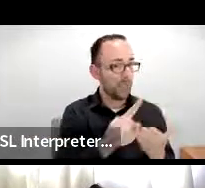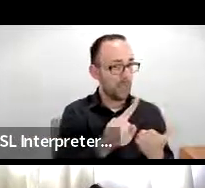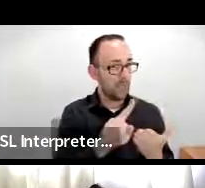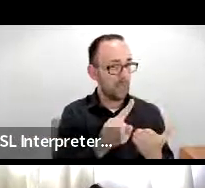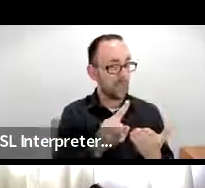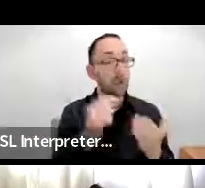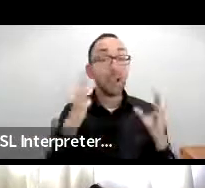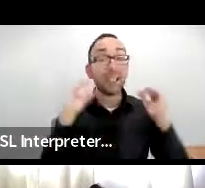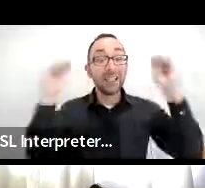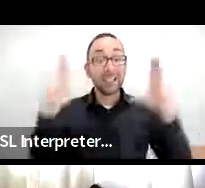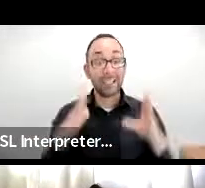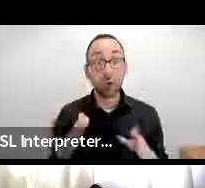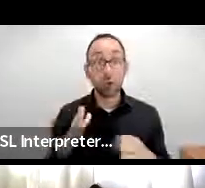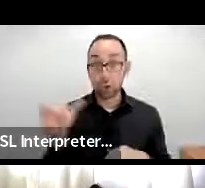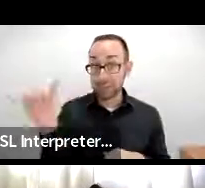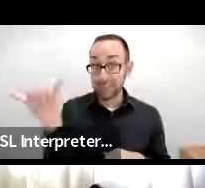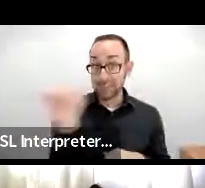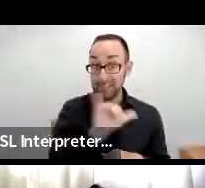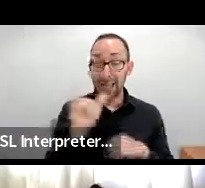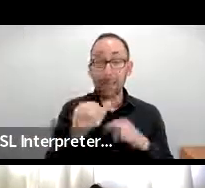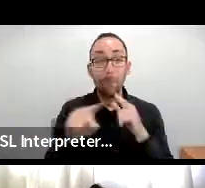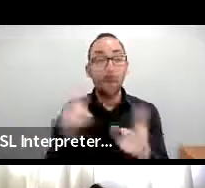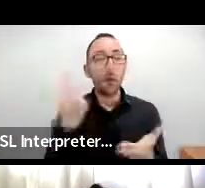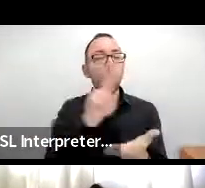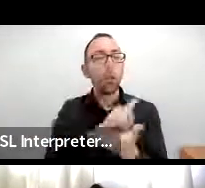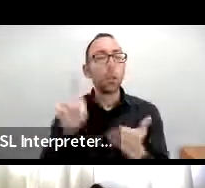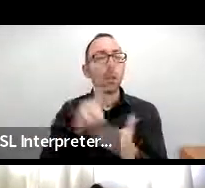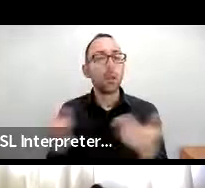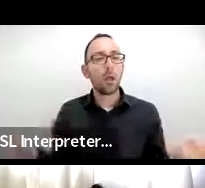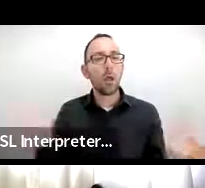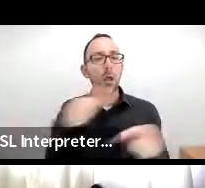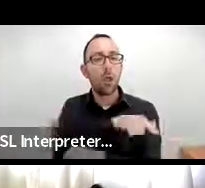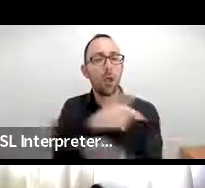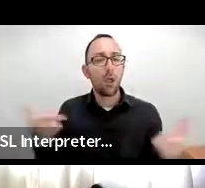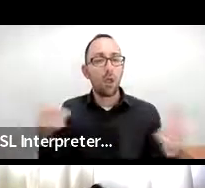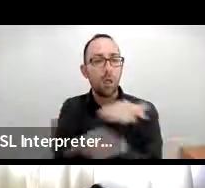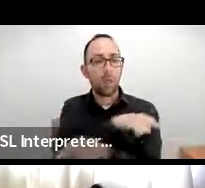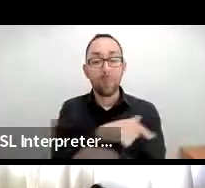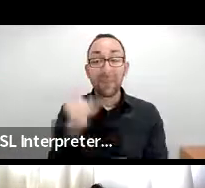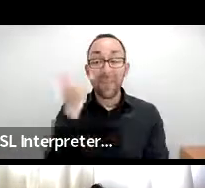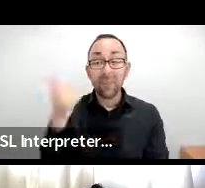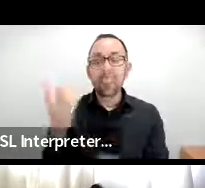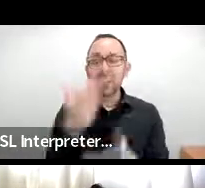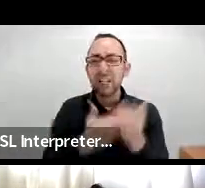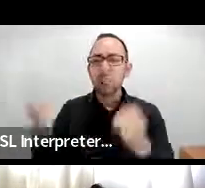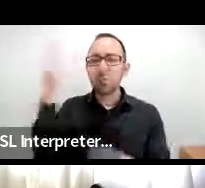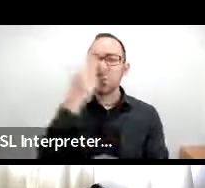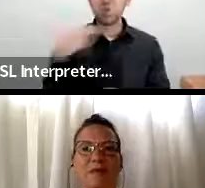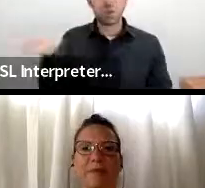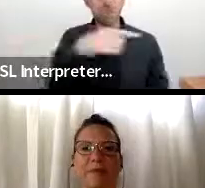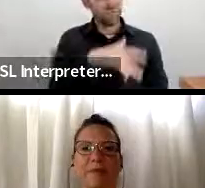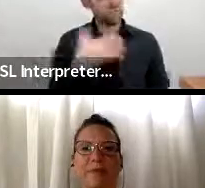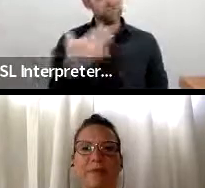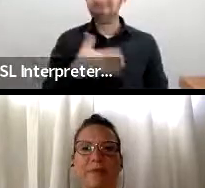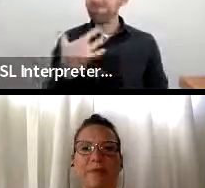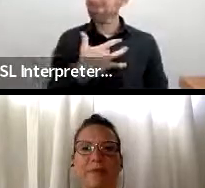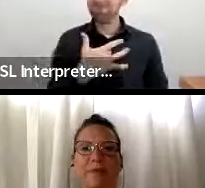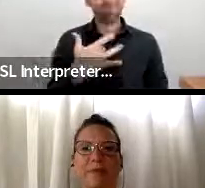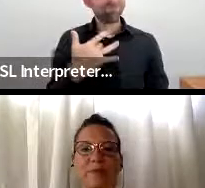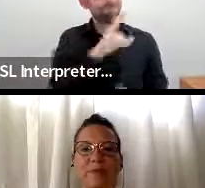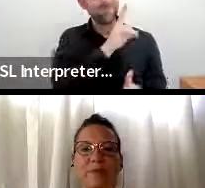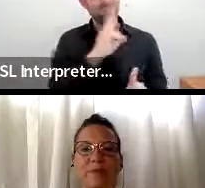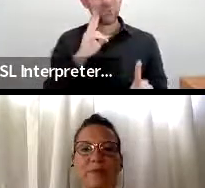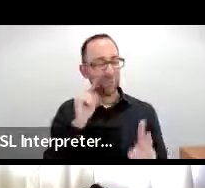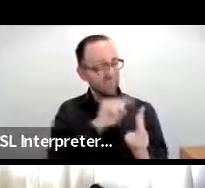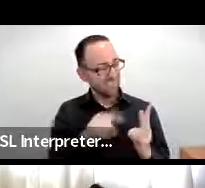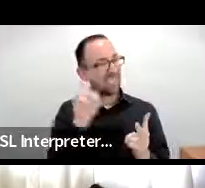same teachers, just in alternating weeks. If for some reason you feel that your twins have a special circumstance and they